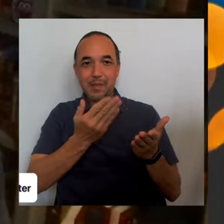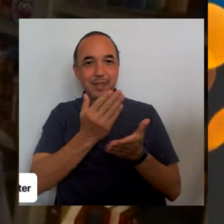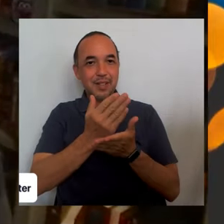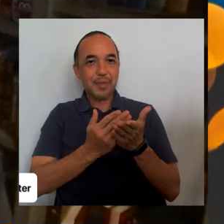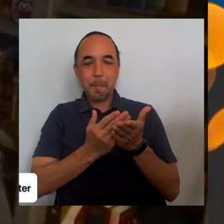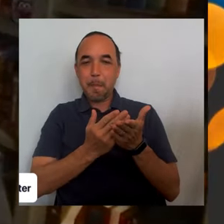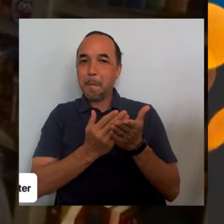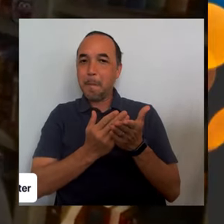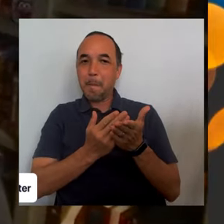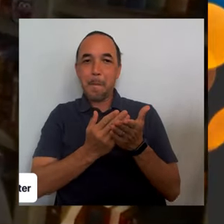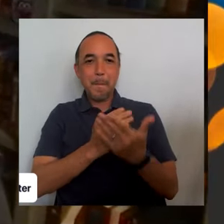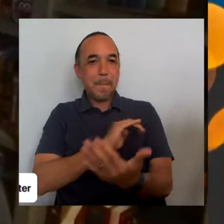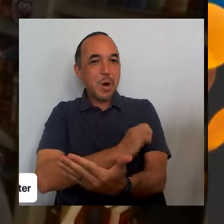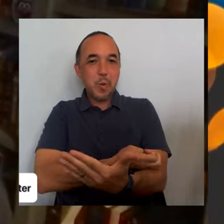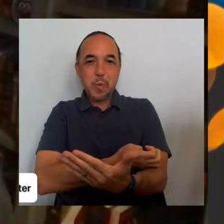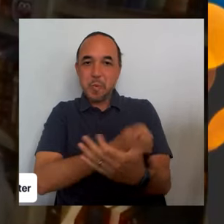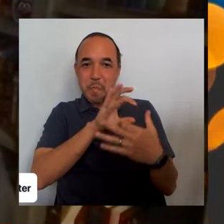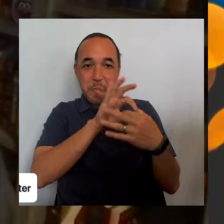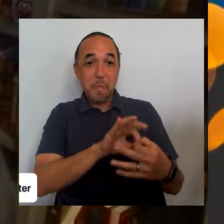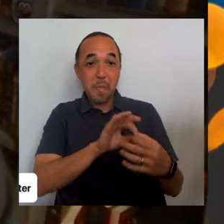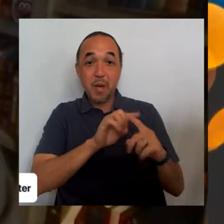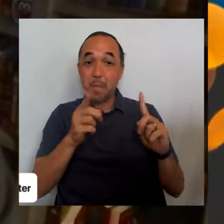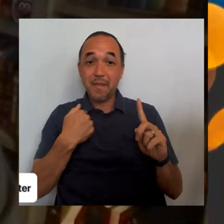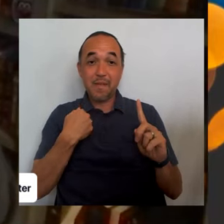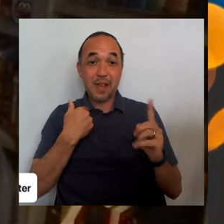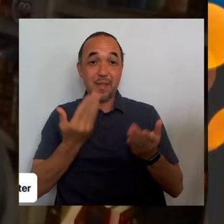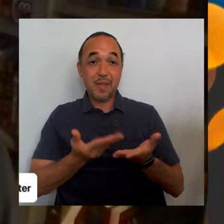turning that. But I've had this here now for